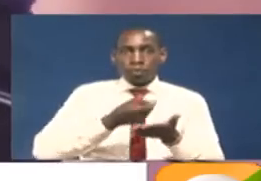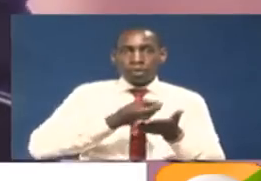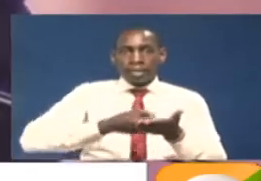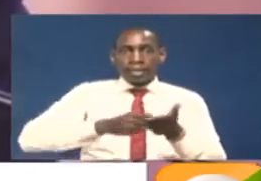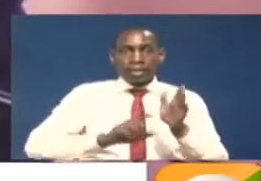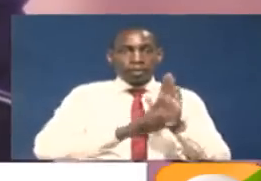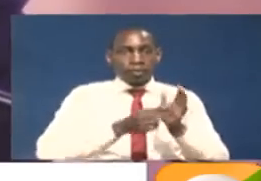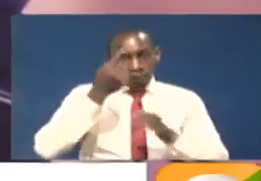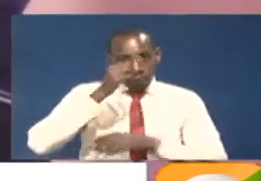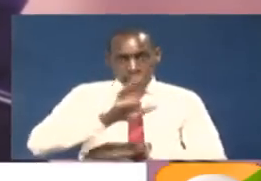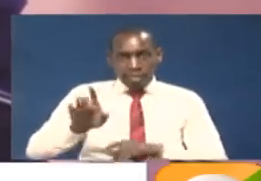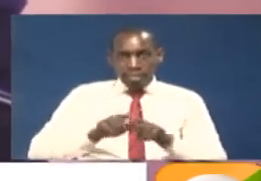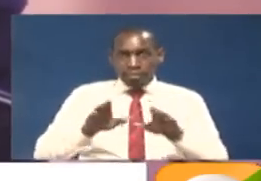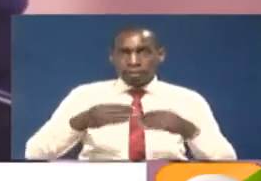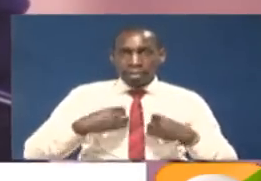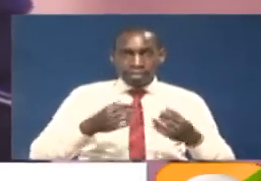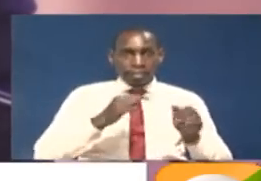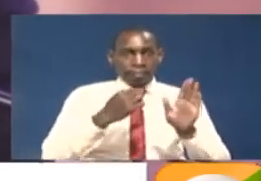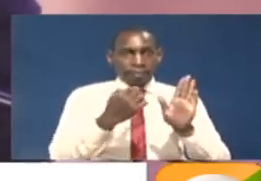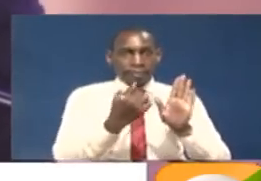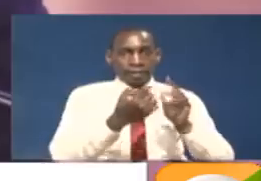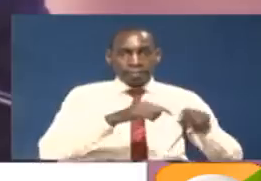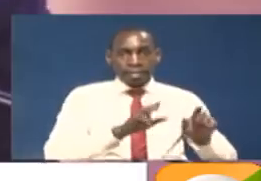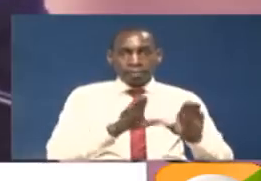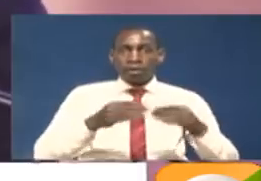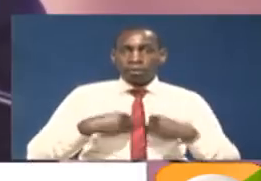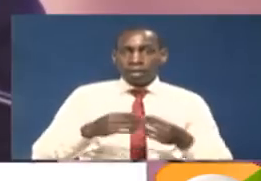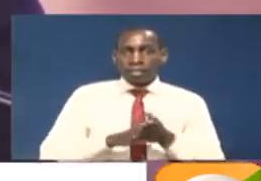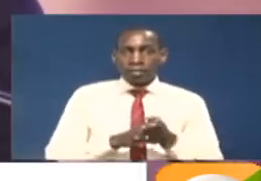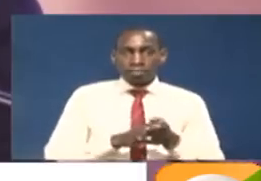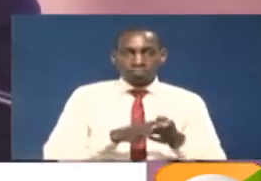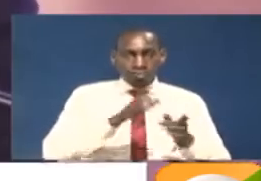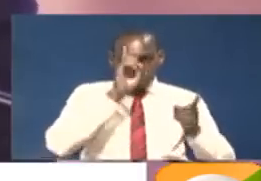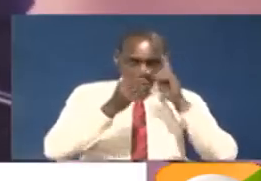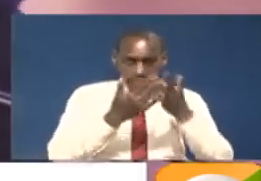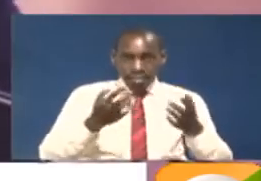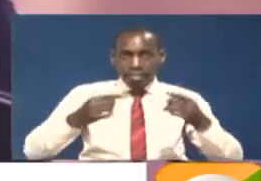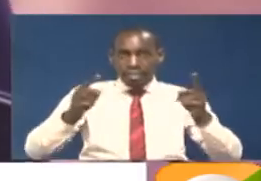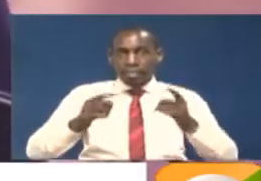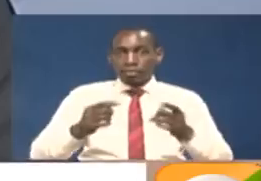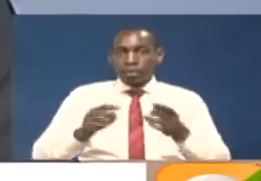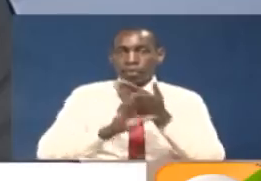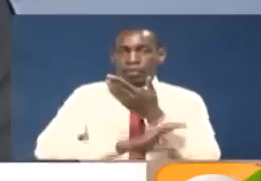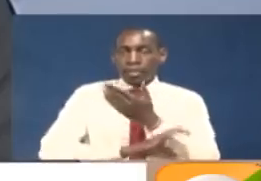for you, and they will allow themselves to allow that gambling and all those things to thrive in this country.